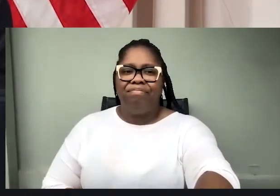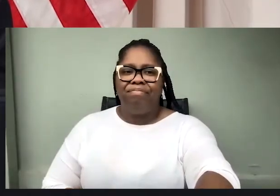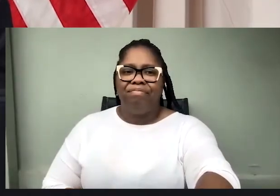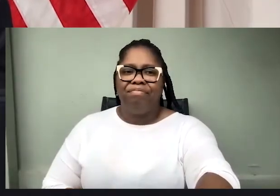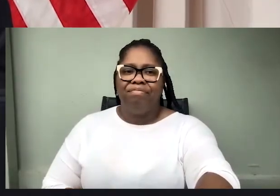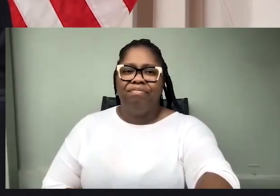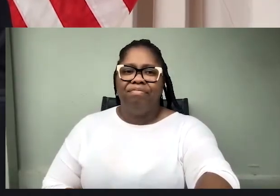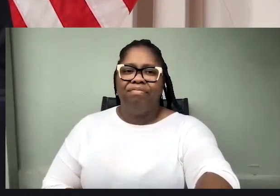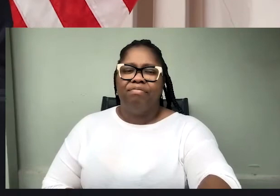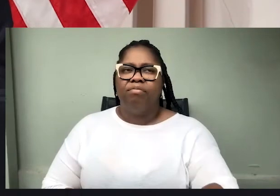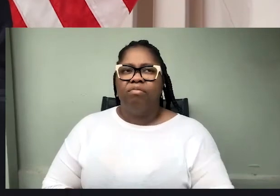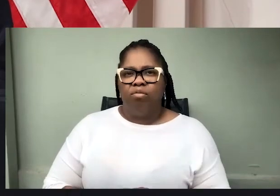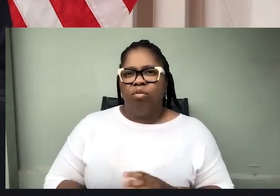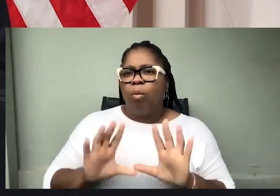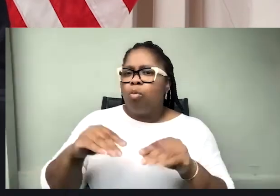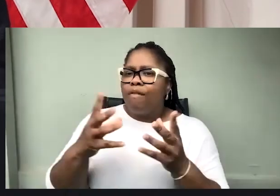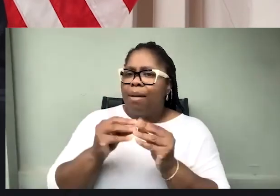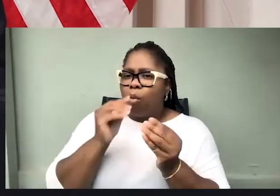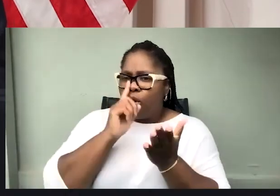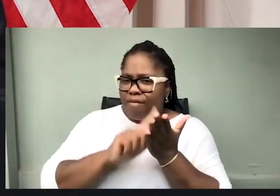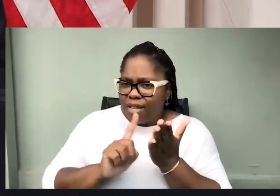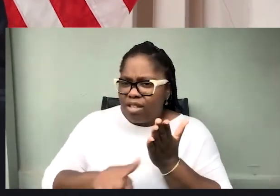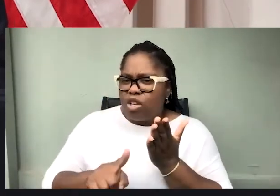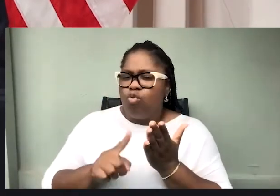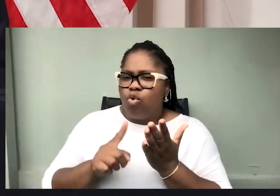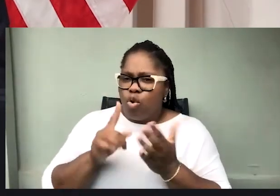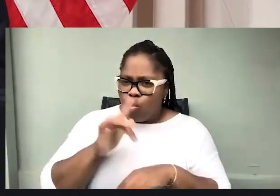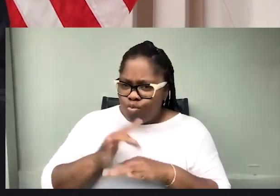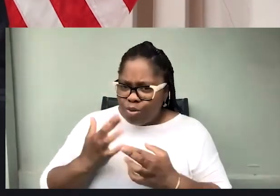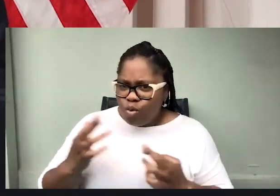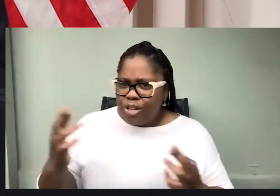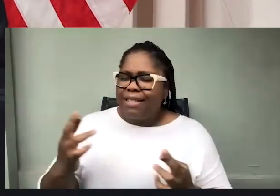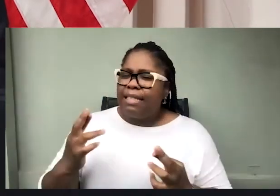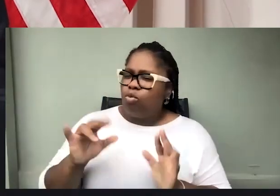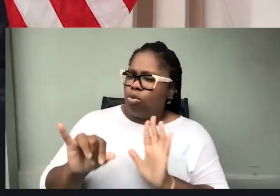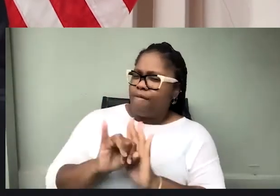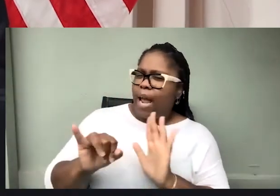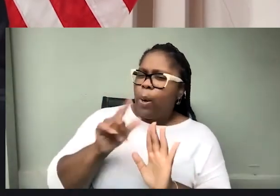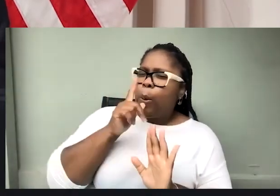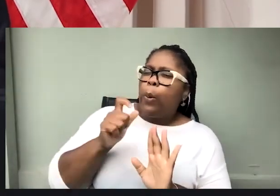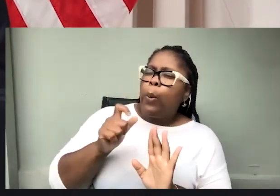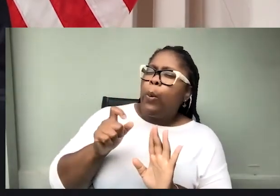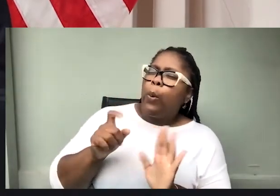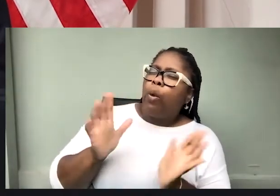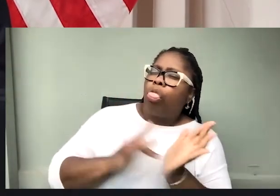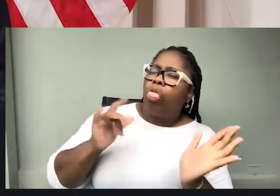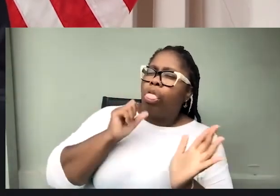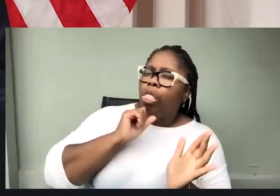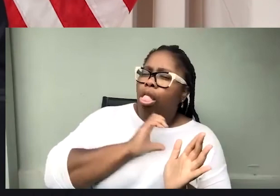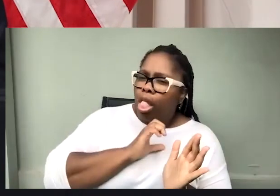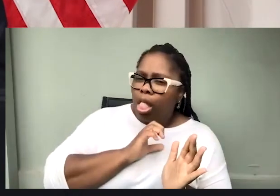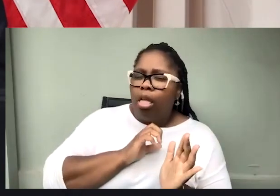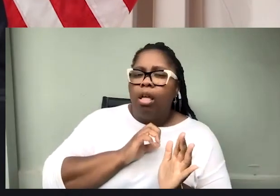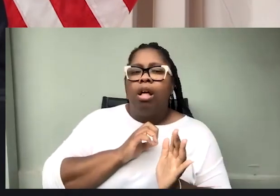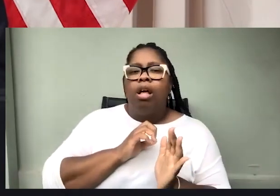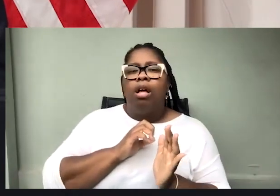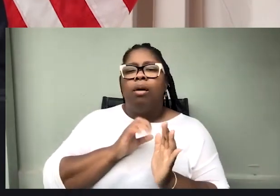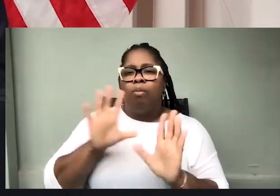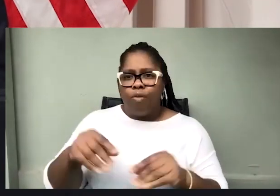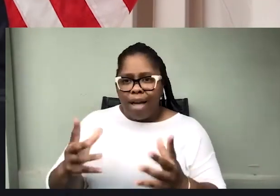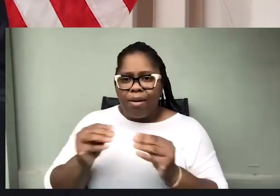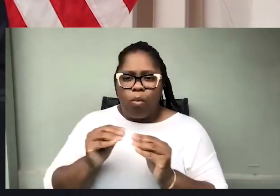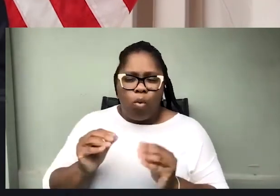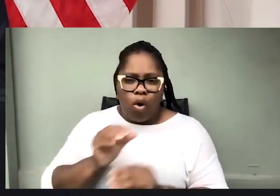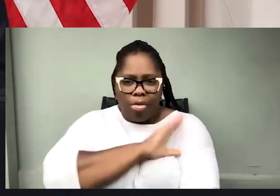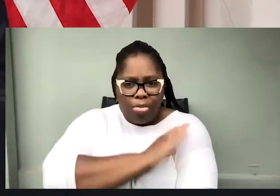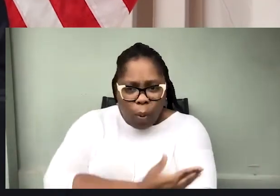the investigatory resources to identify those who are scamming seniors, increasing the jurisdiction, because often